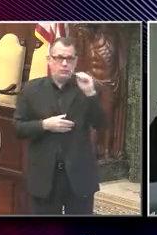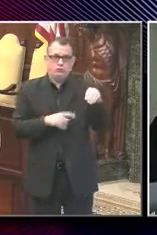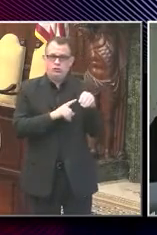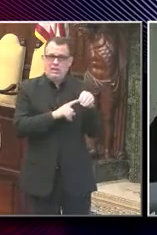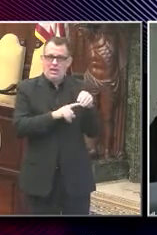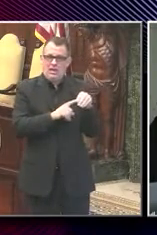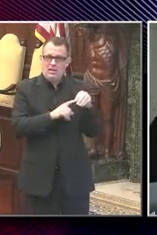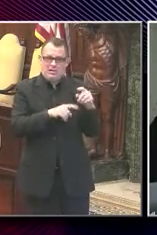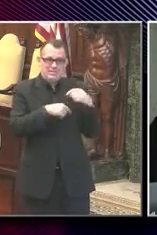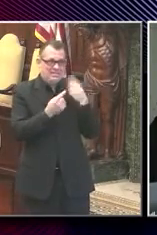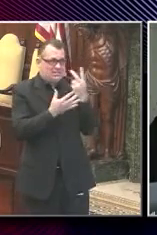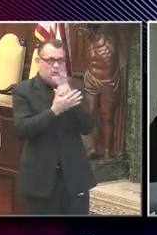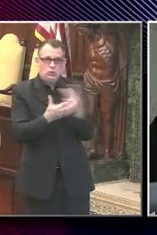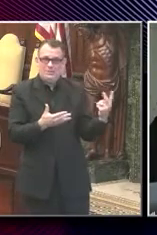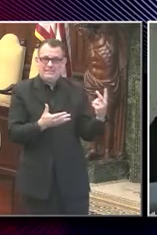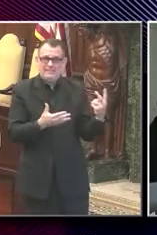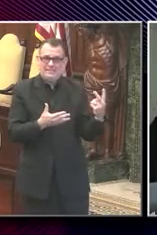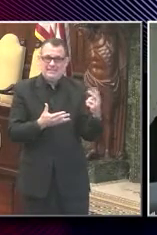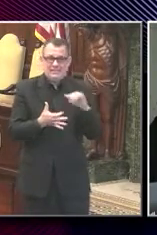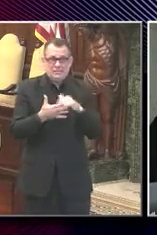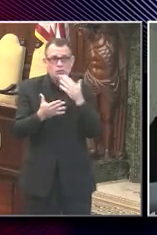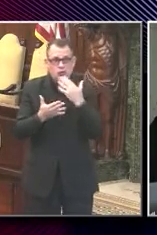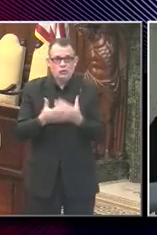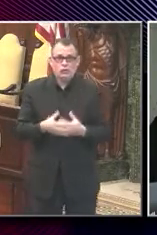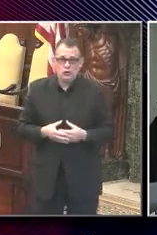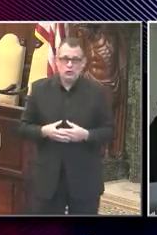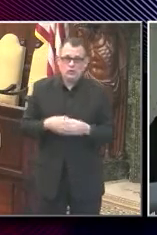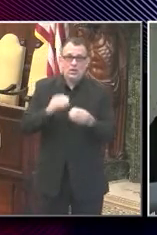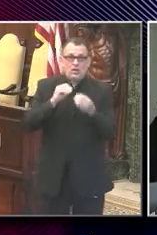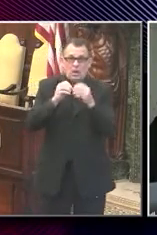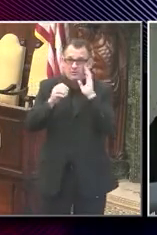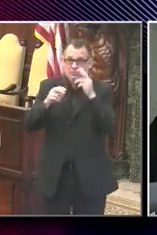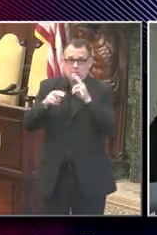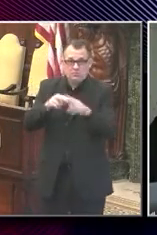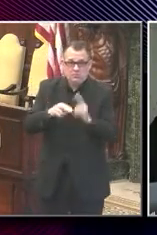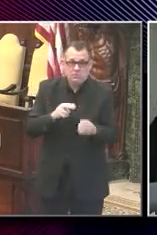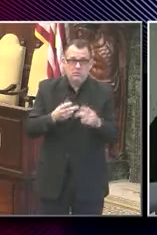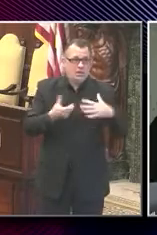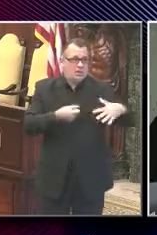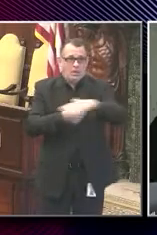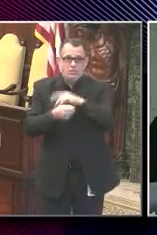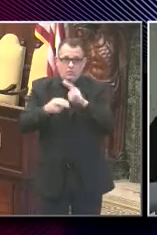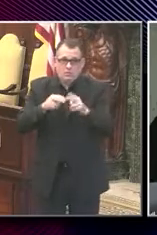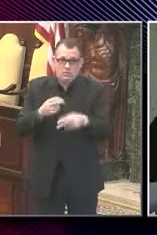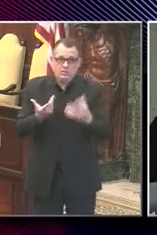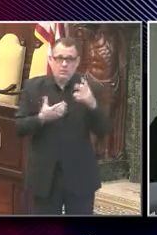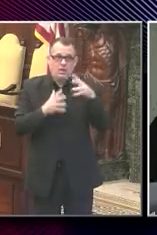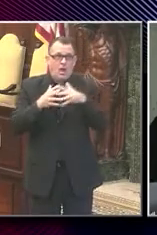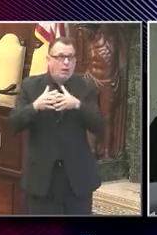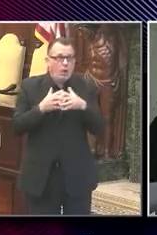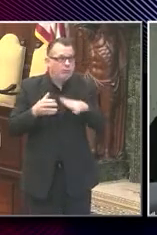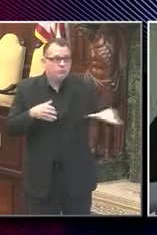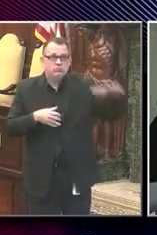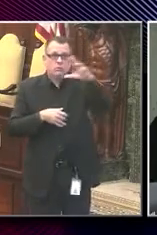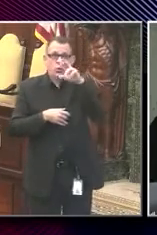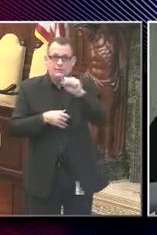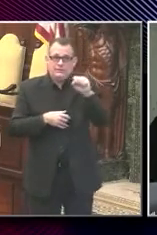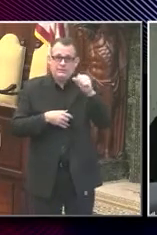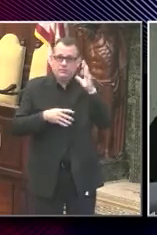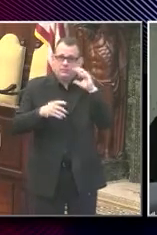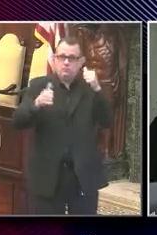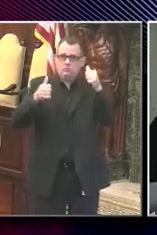weeks. So in summary, our case counts are falling in the city, in the region, and the nation as a whole. That's really good news. I can only say now that I hope it